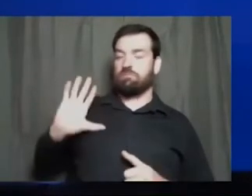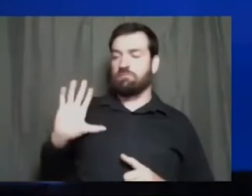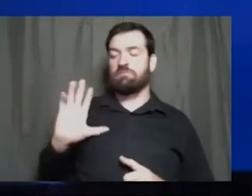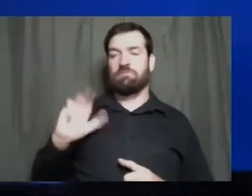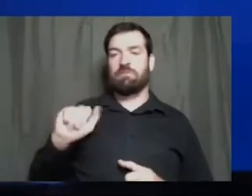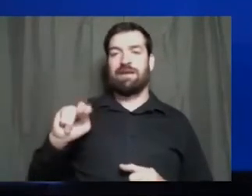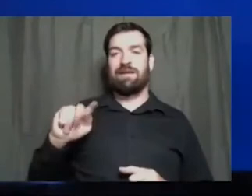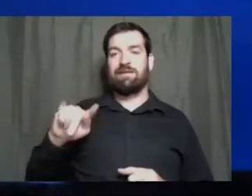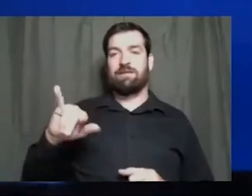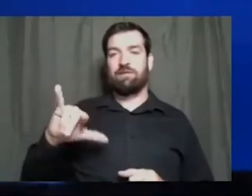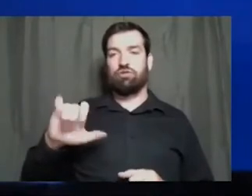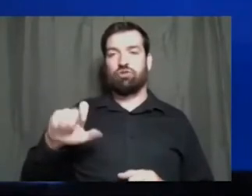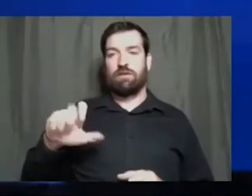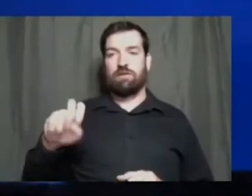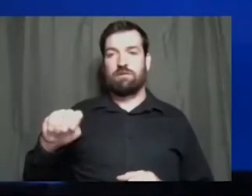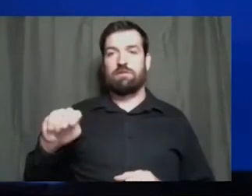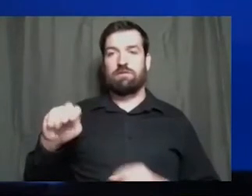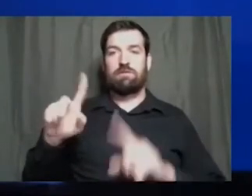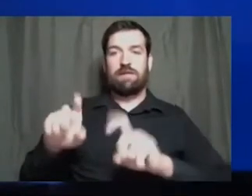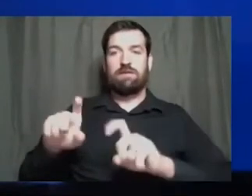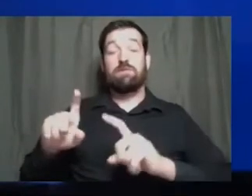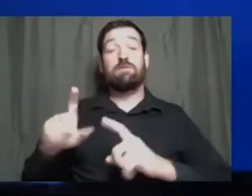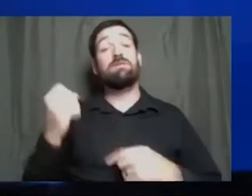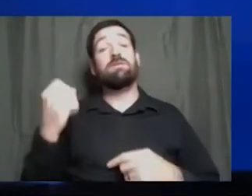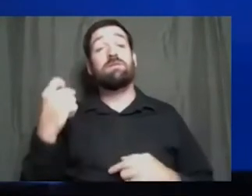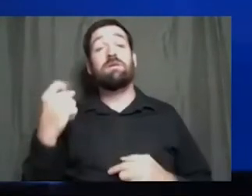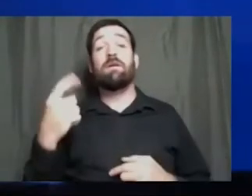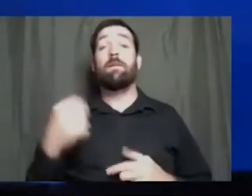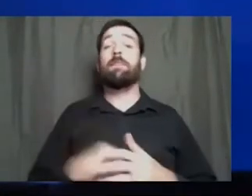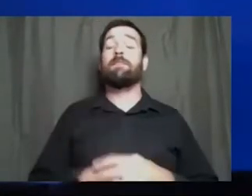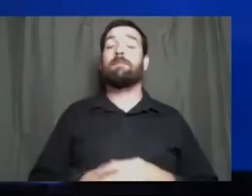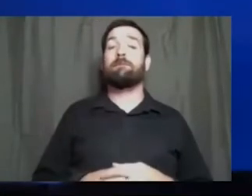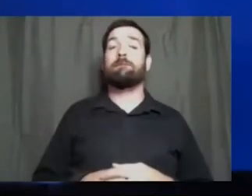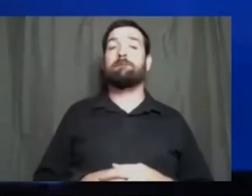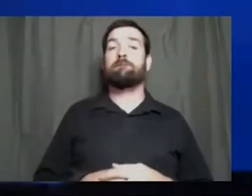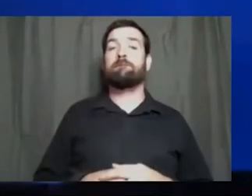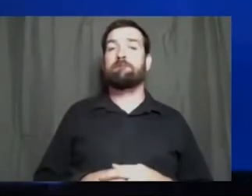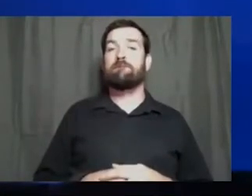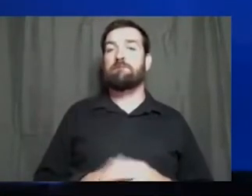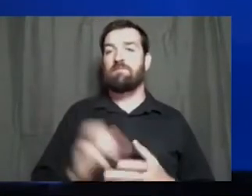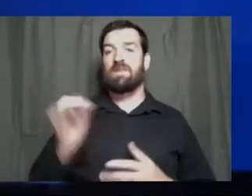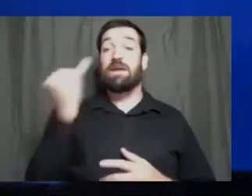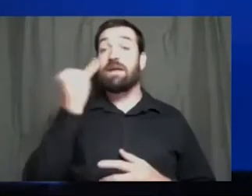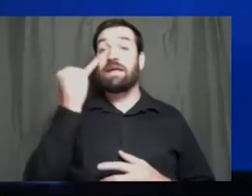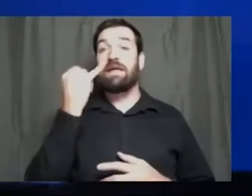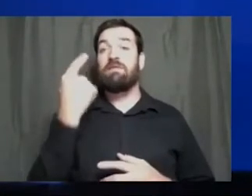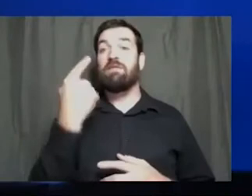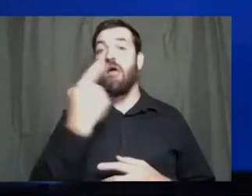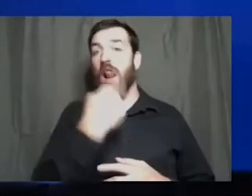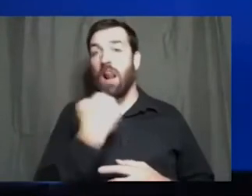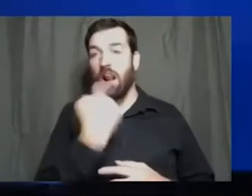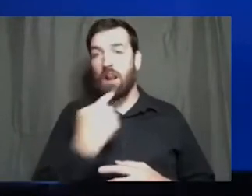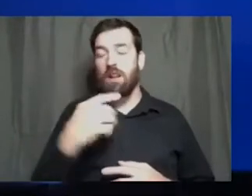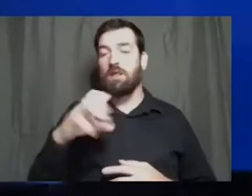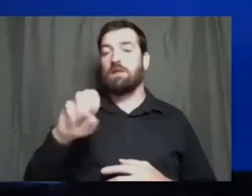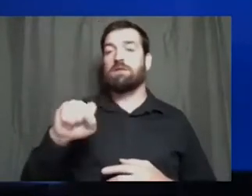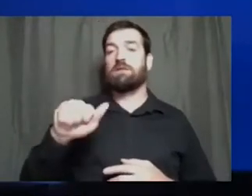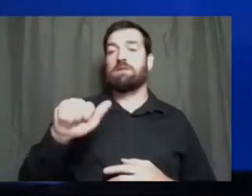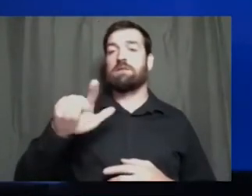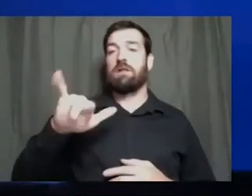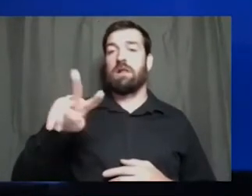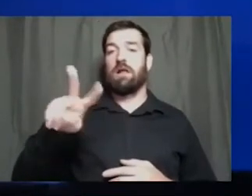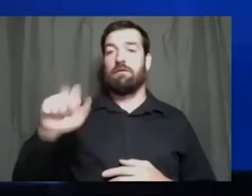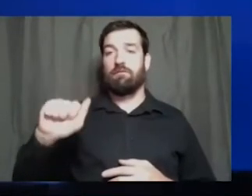is some, even if you are going to do like a saliva swab or something, there is a little bit of operator error that